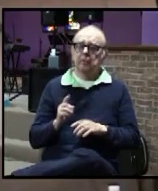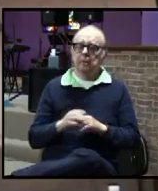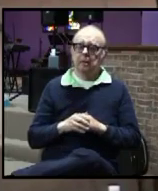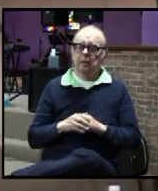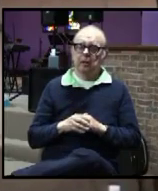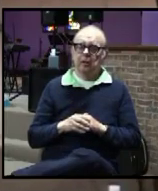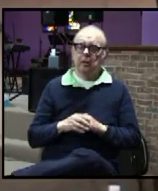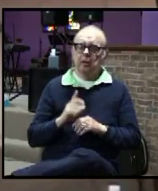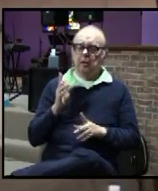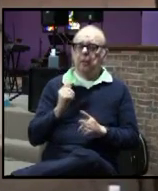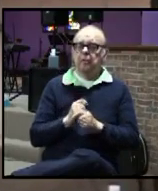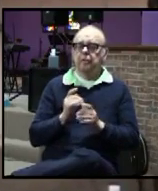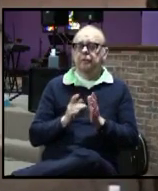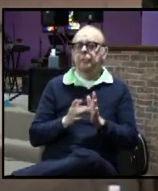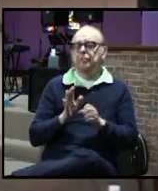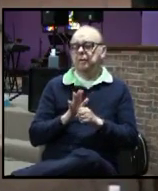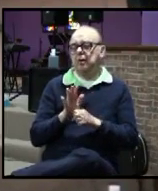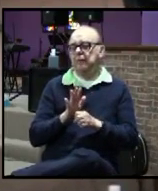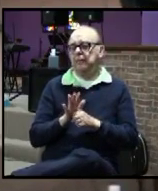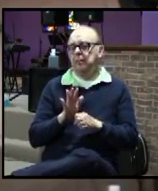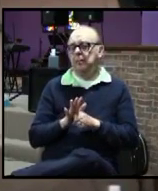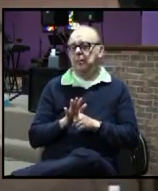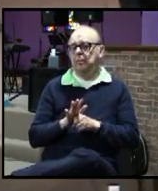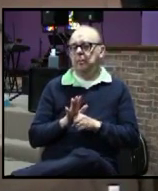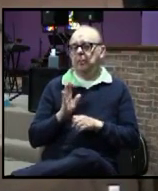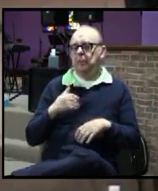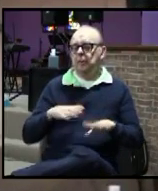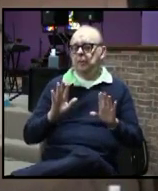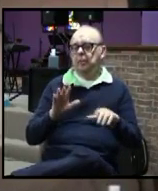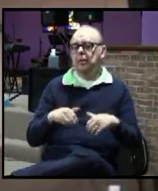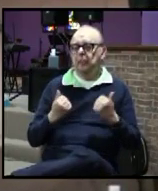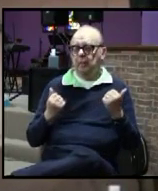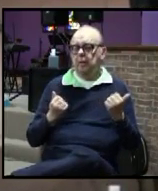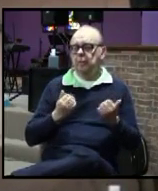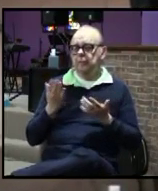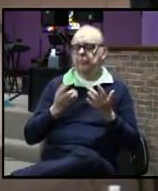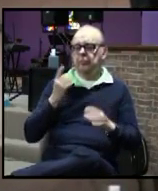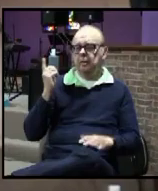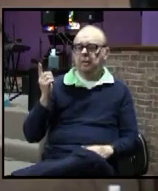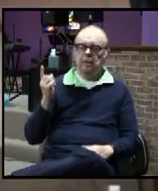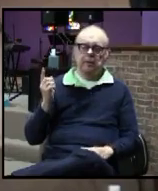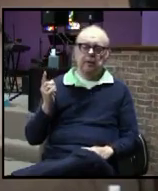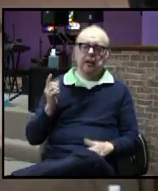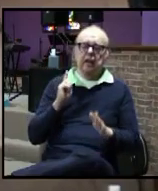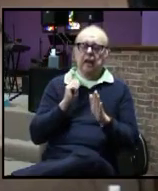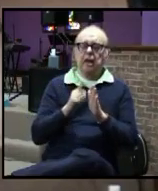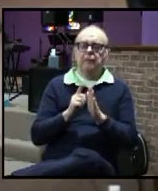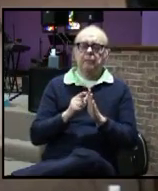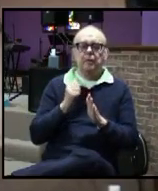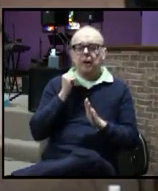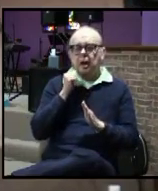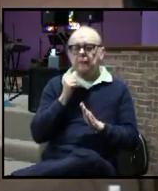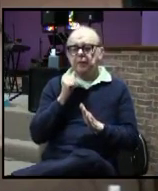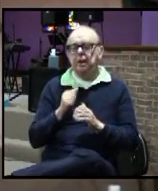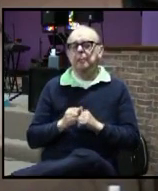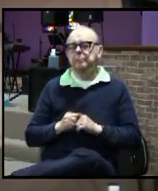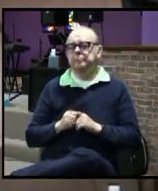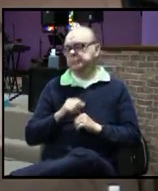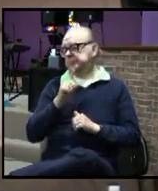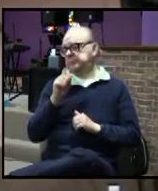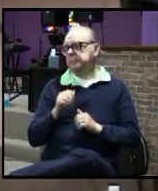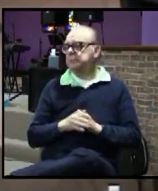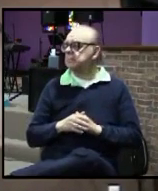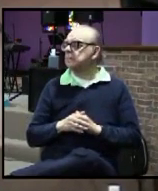this. Would you trust Jesus enough to surrender your life to serve him every moment of every